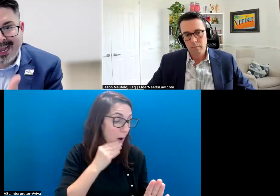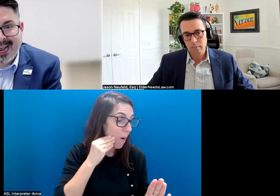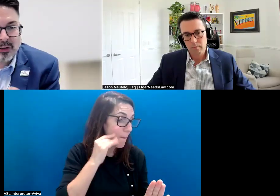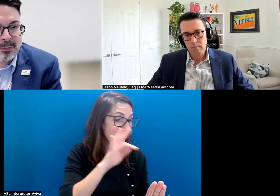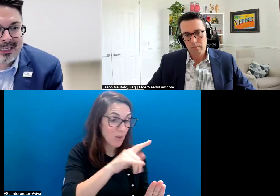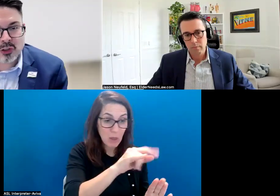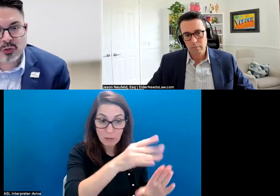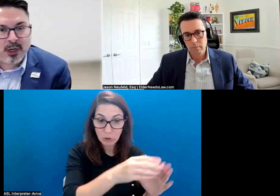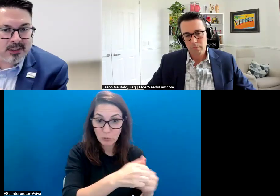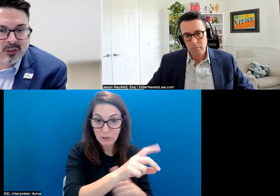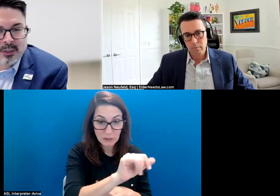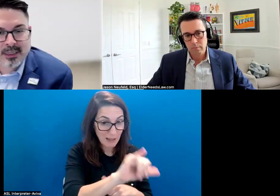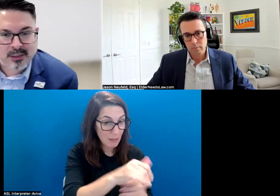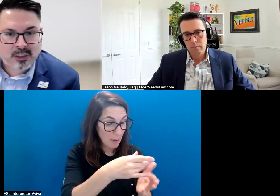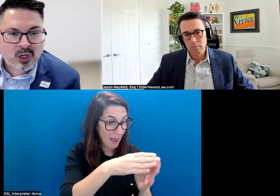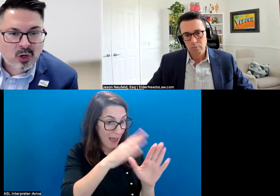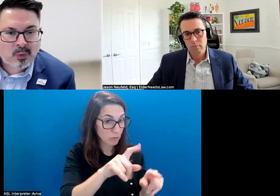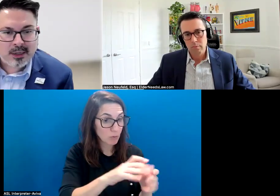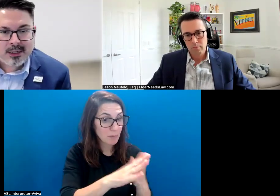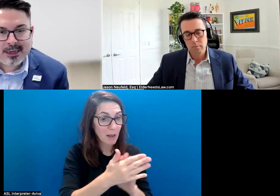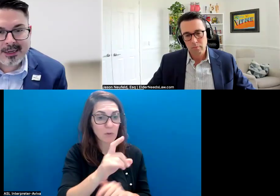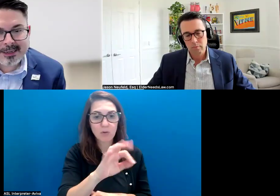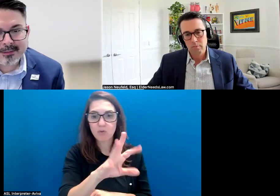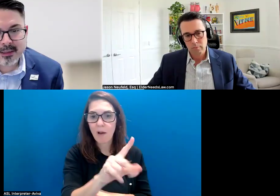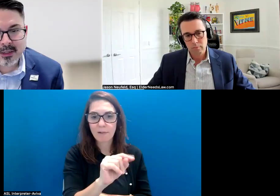that house be in a trust so it doesn't go,